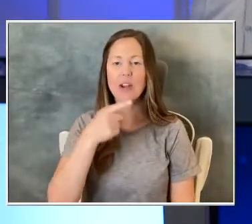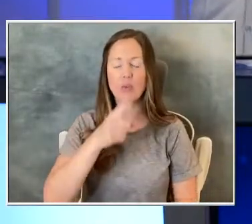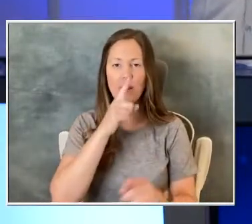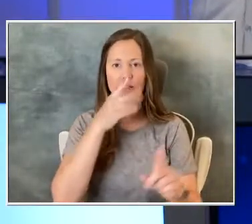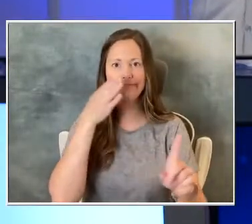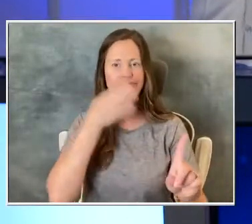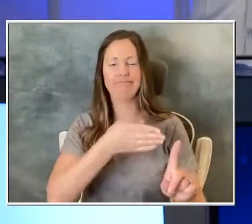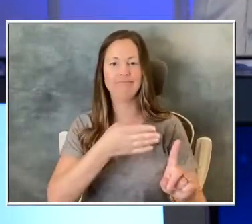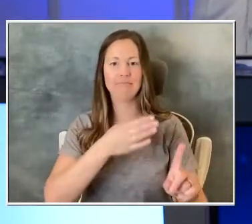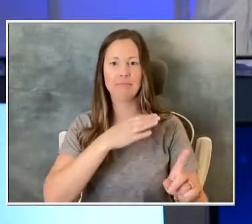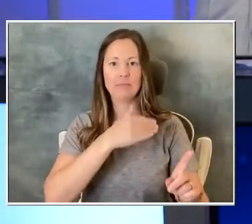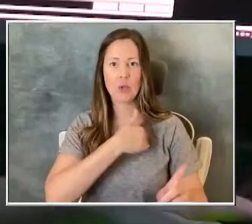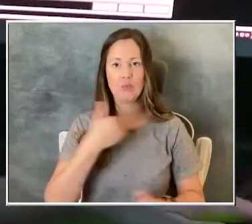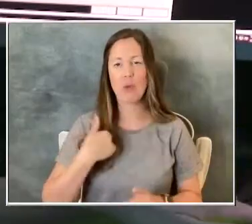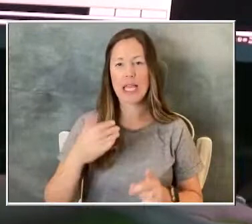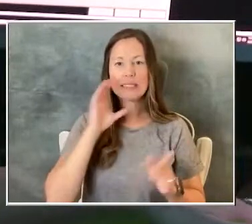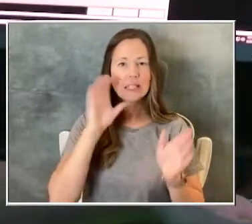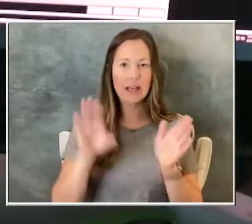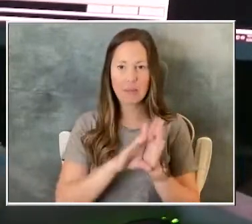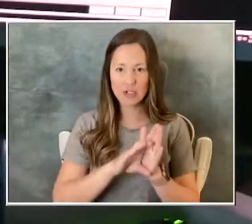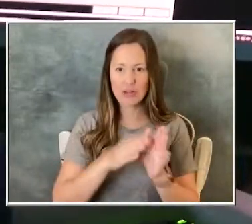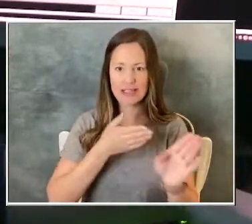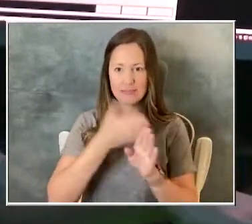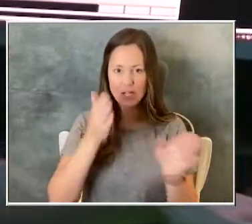all breasts, all of the time for you.